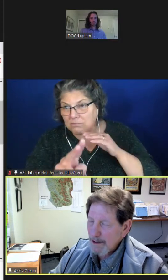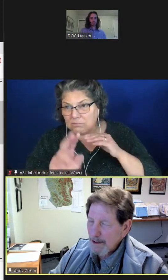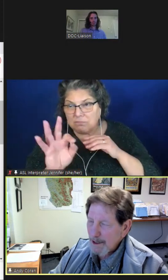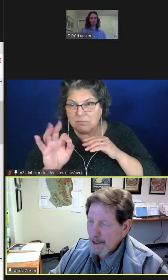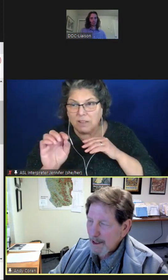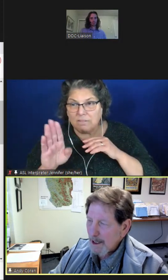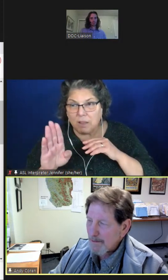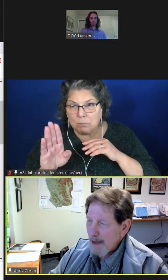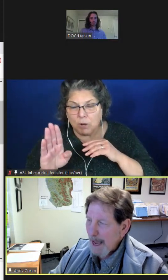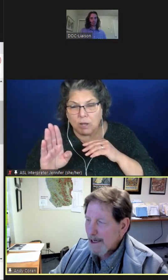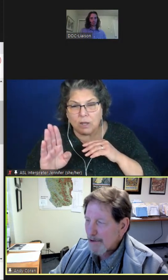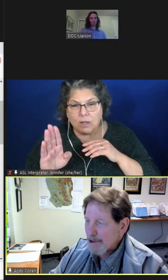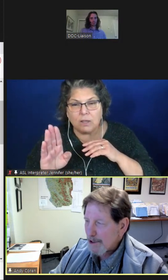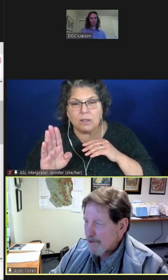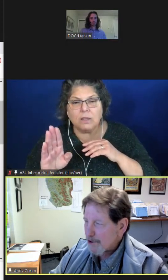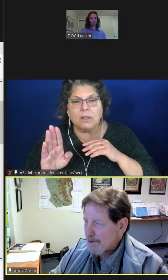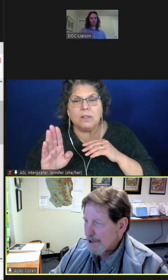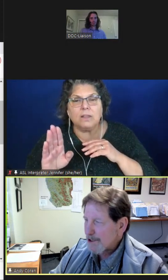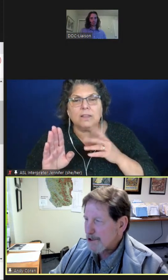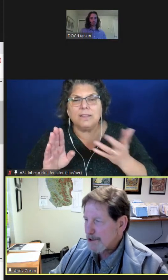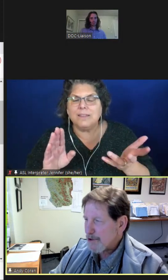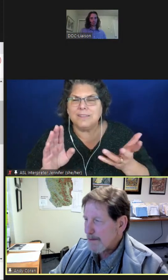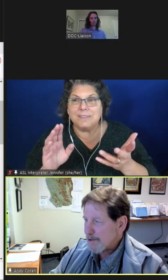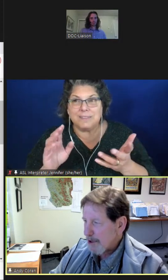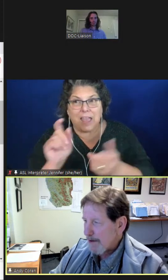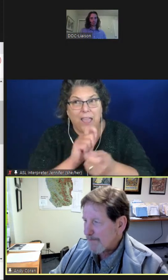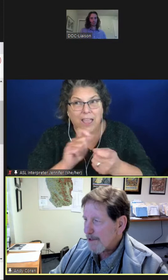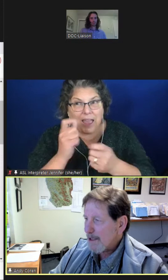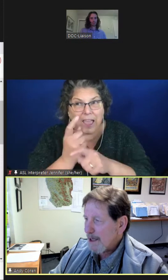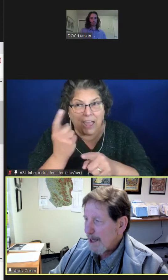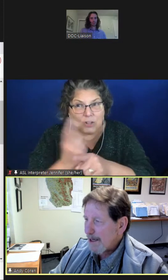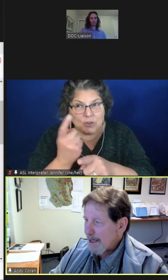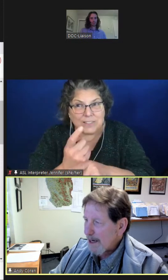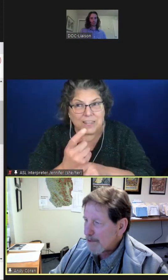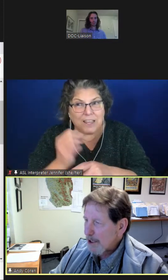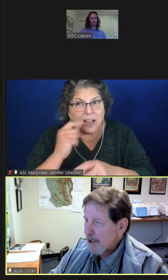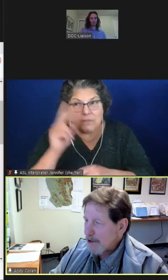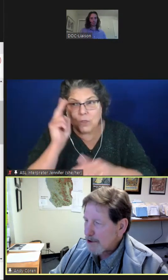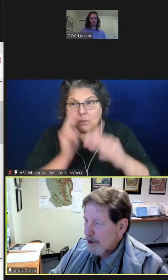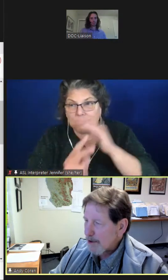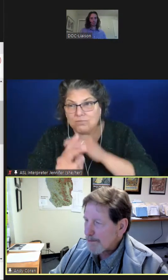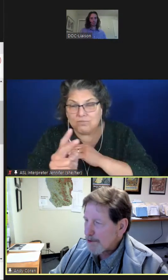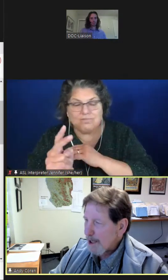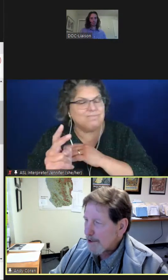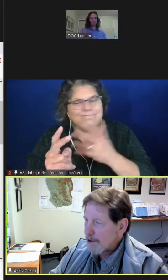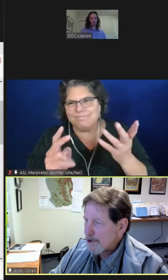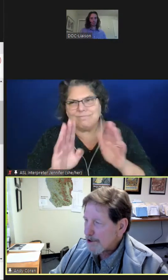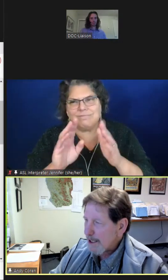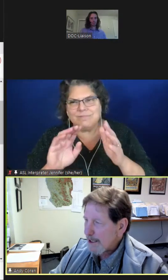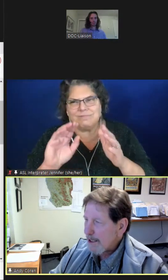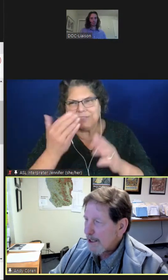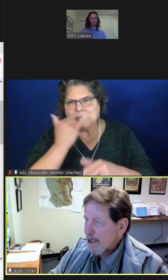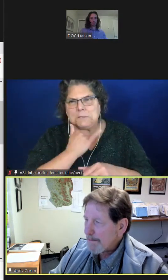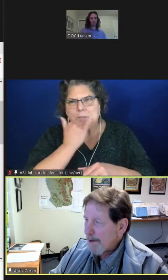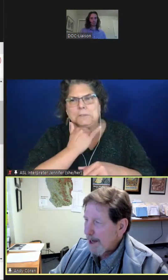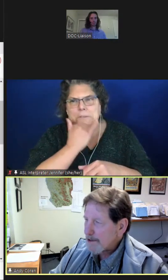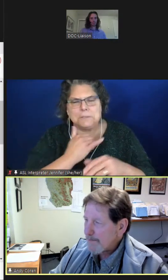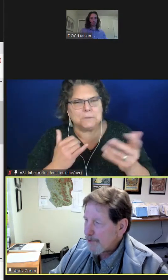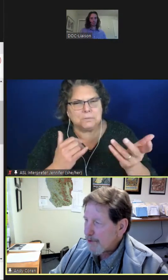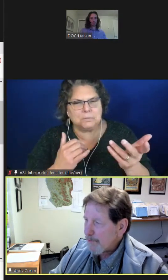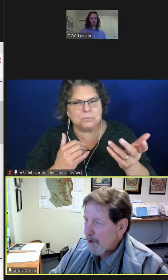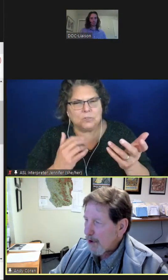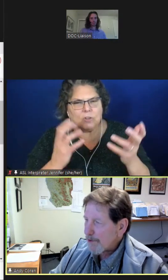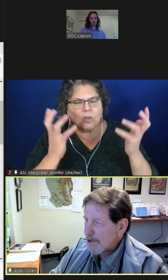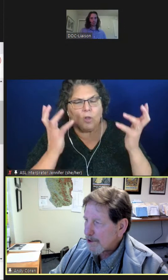the accuracy of those predictions drops off. And again, I'm looking at the dark blue line because it's a